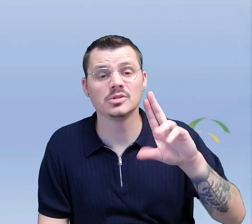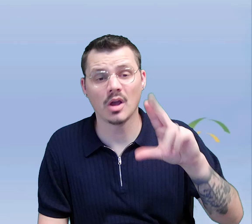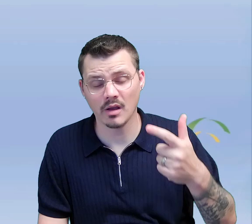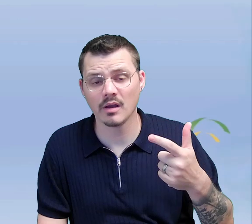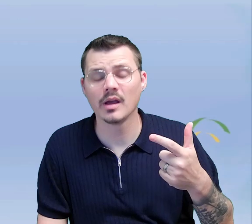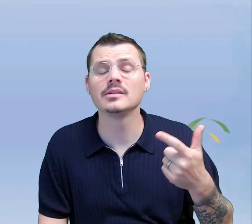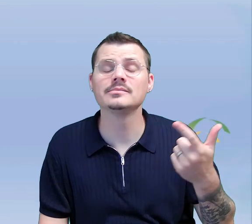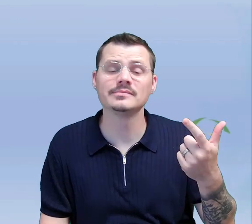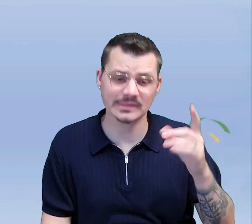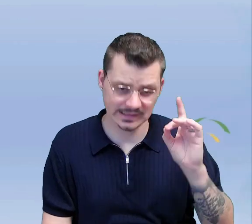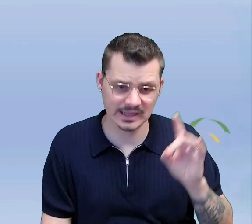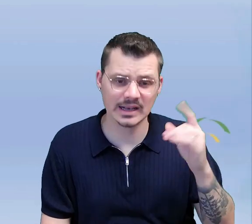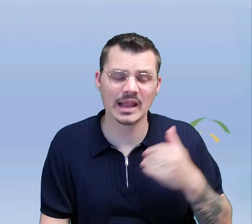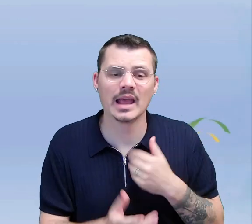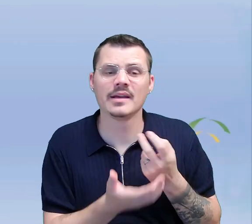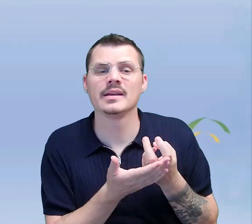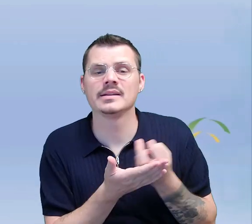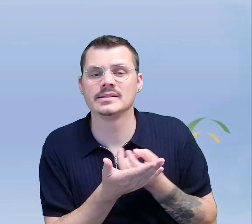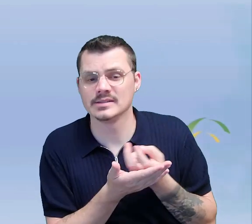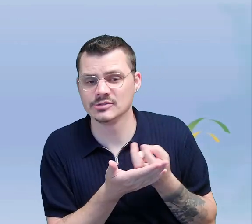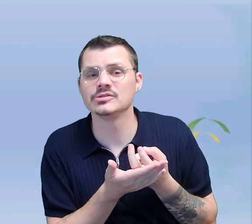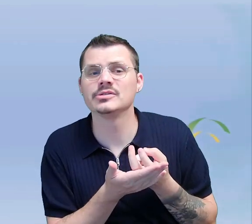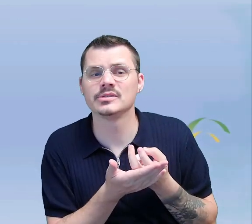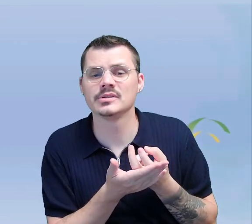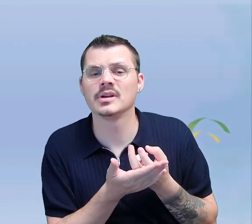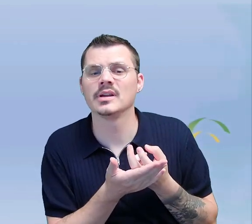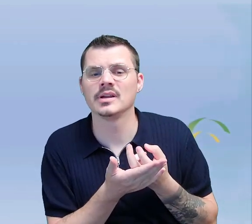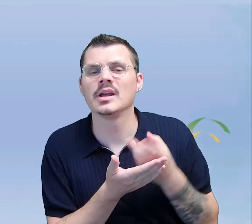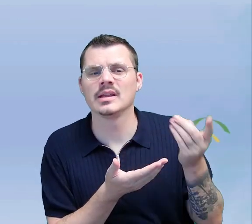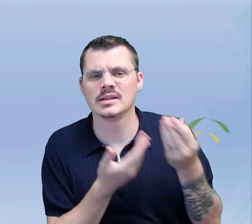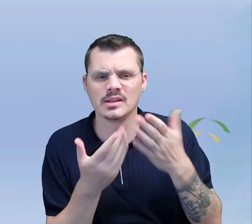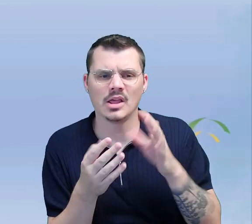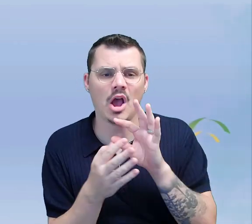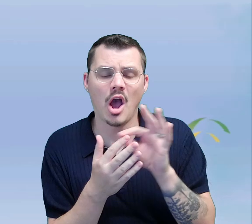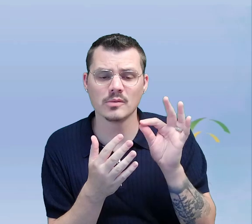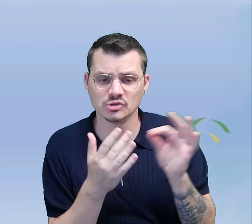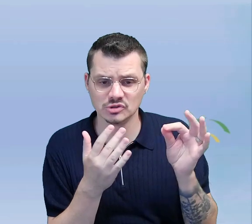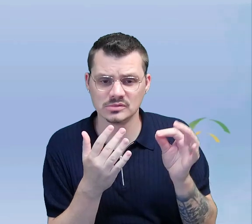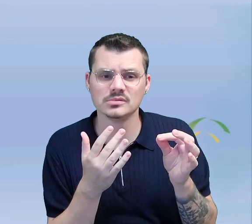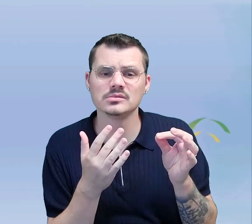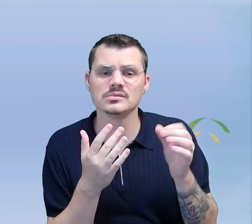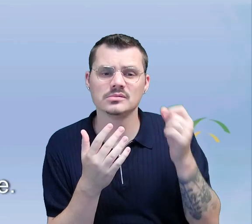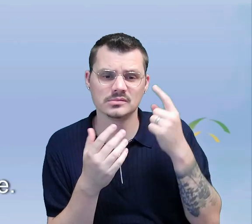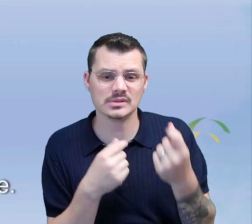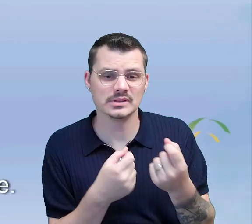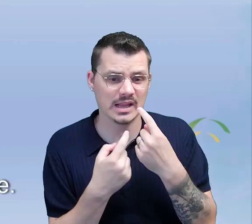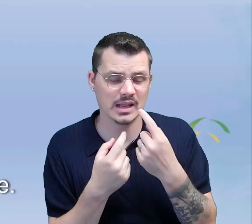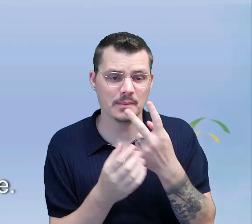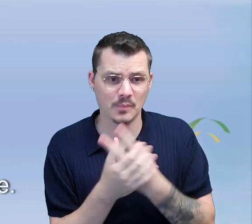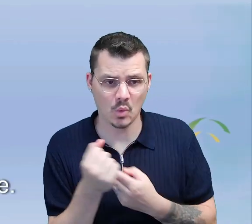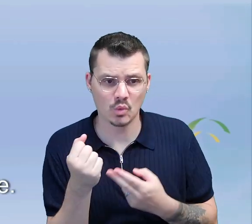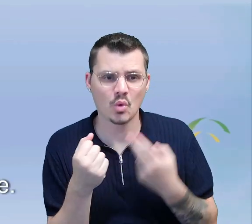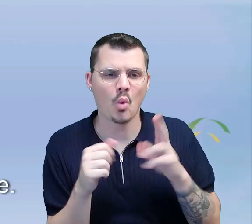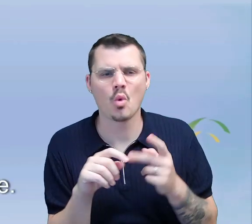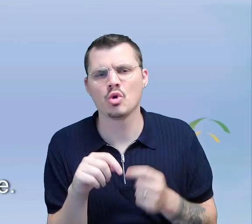Doug did have seizures, and he received the option to take both of them